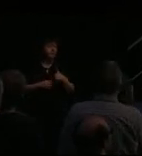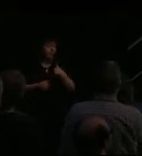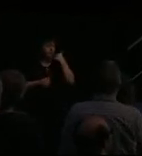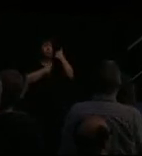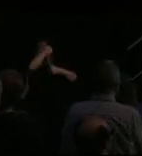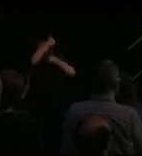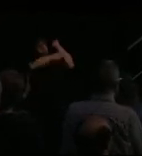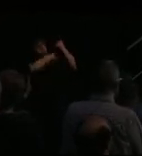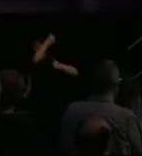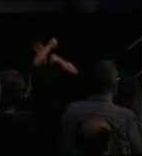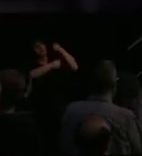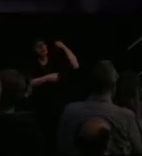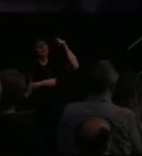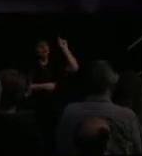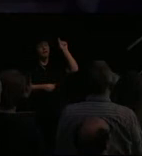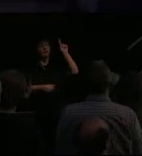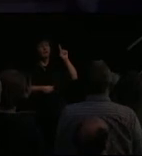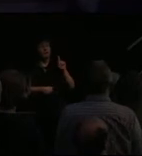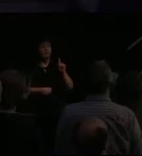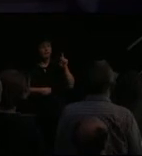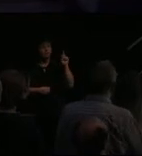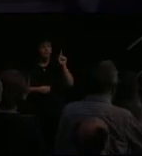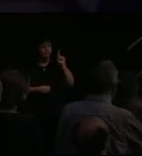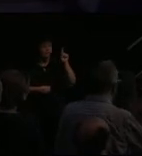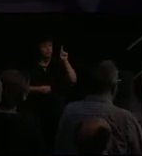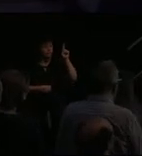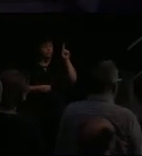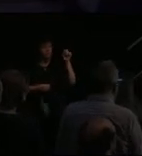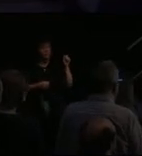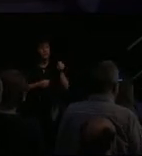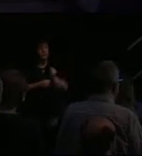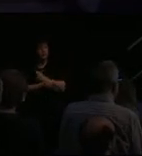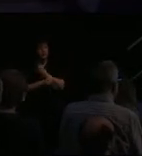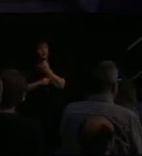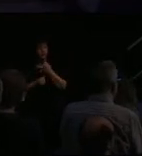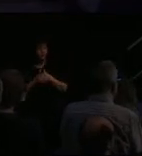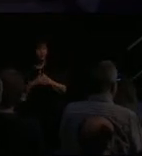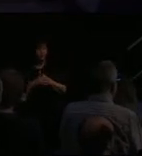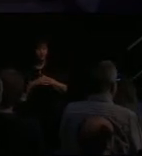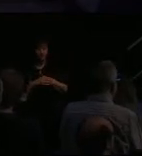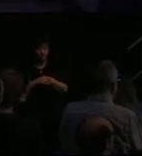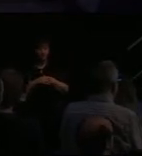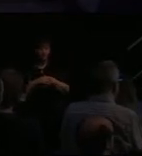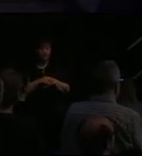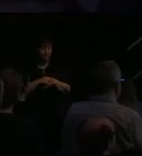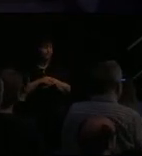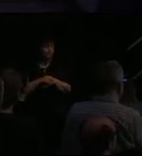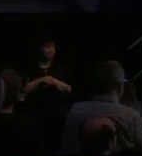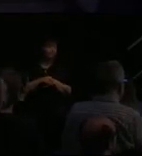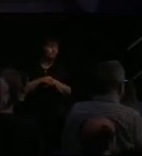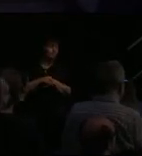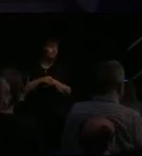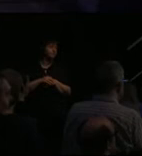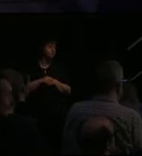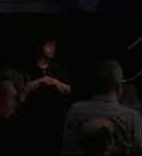done. I'll praise God for what He's done.